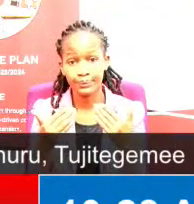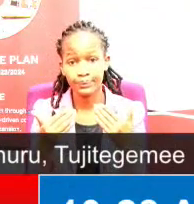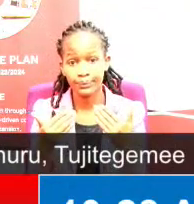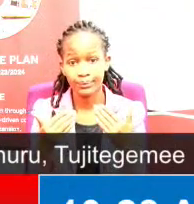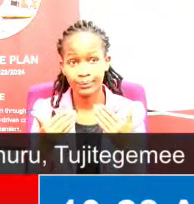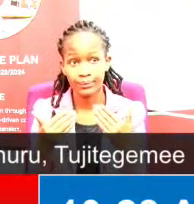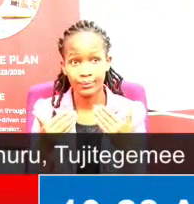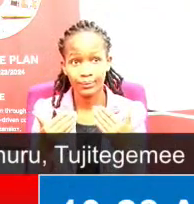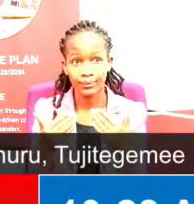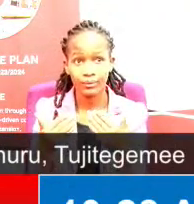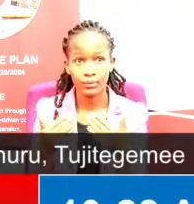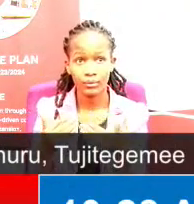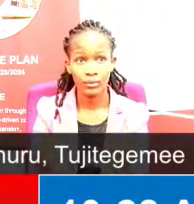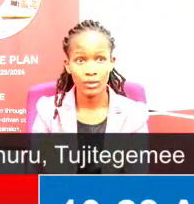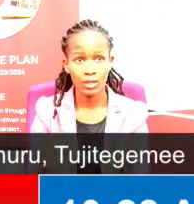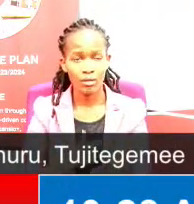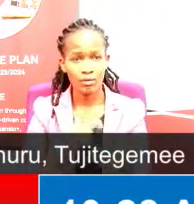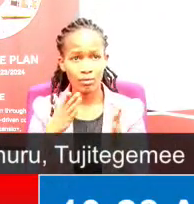Our chief guest,